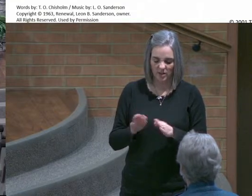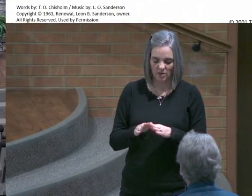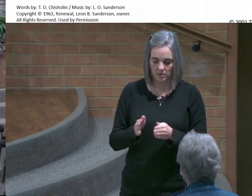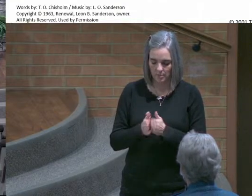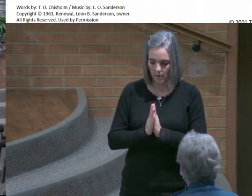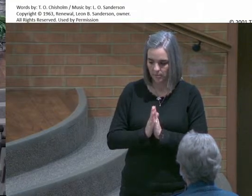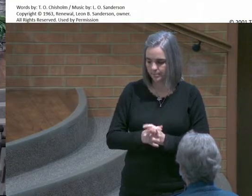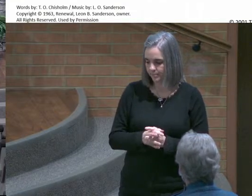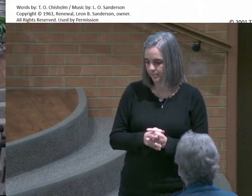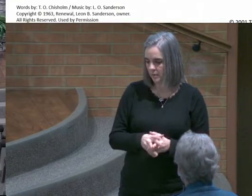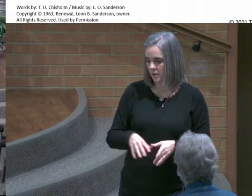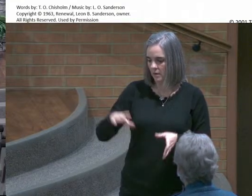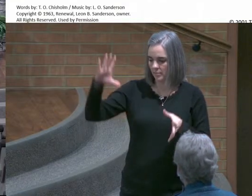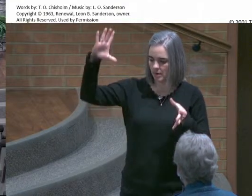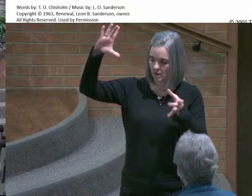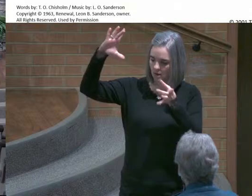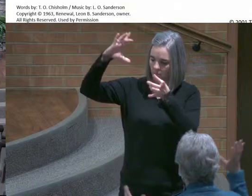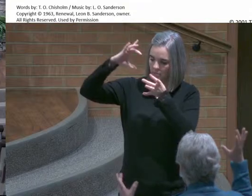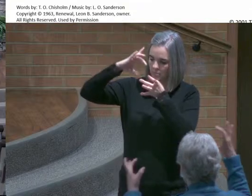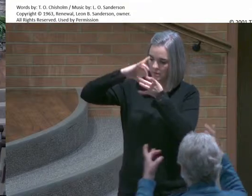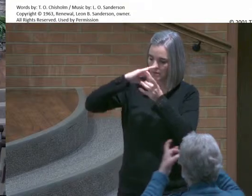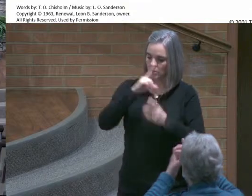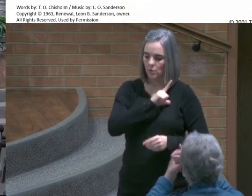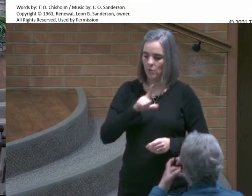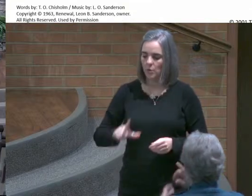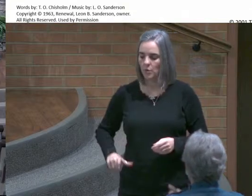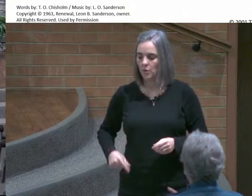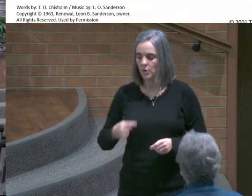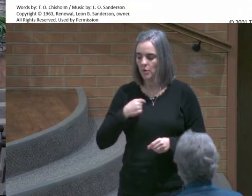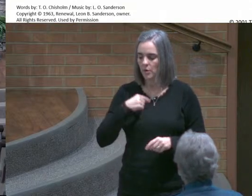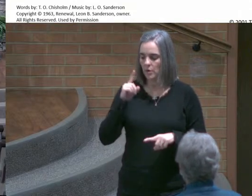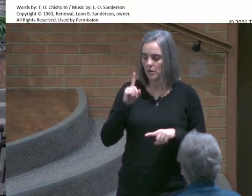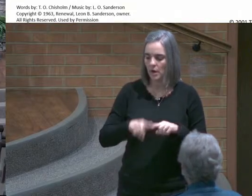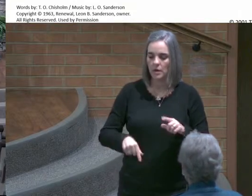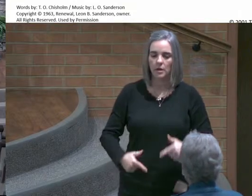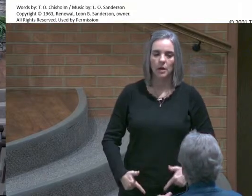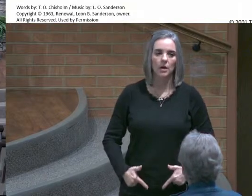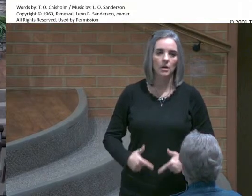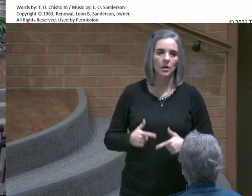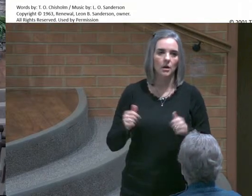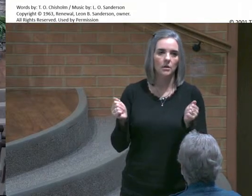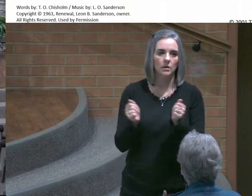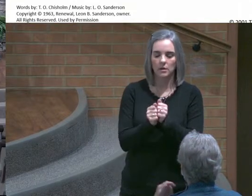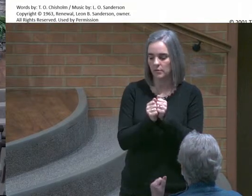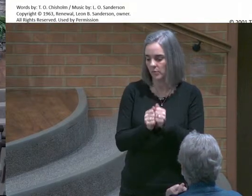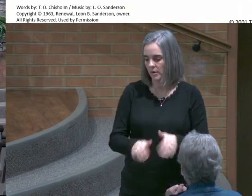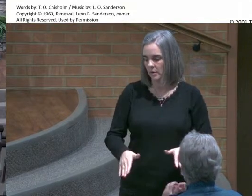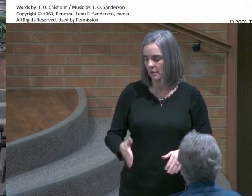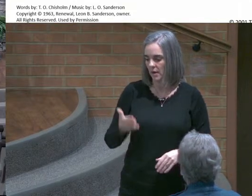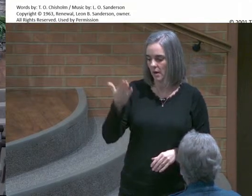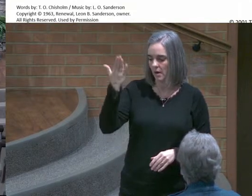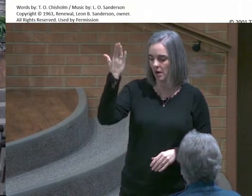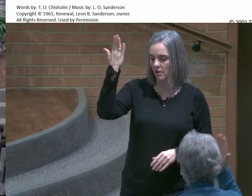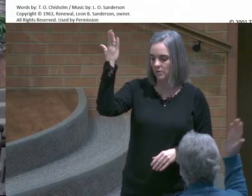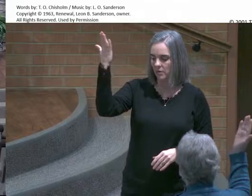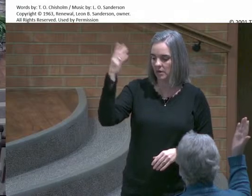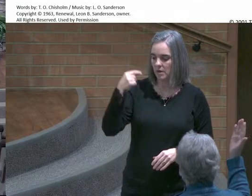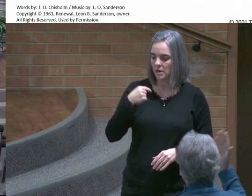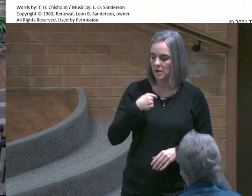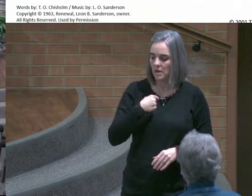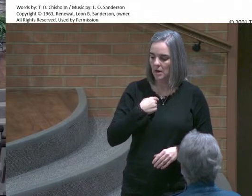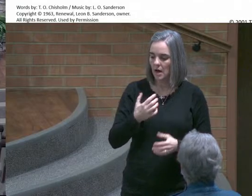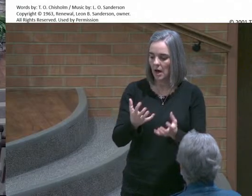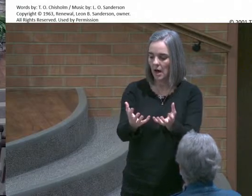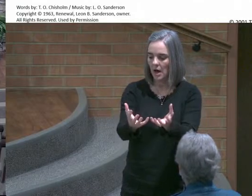closing prayer. Be with me, Lord, I cannot live